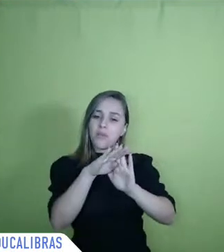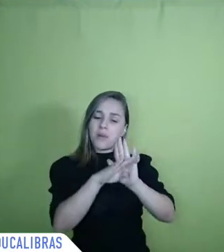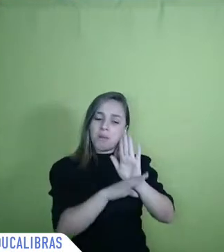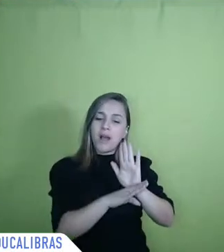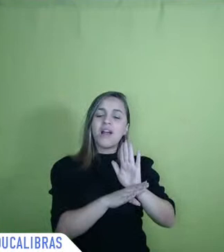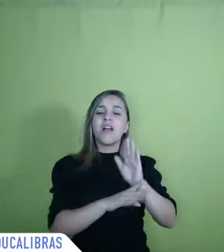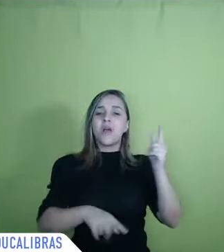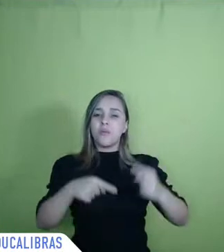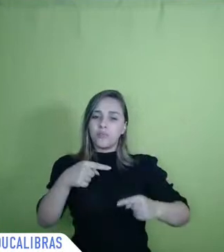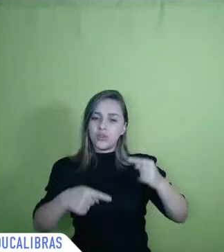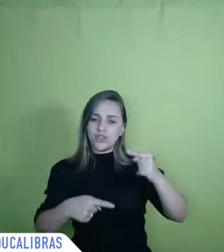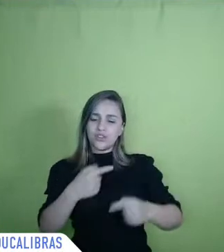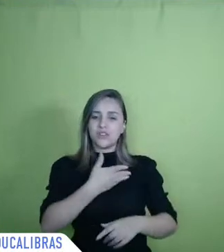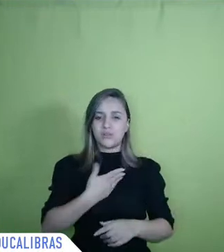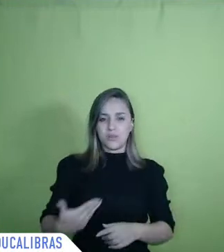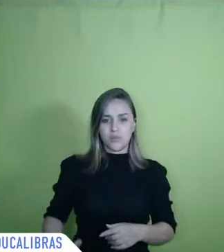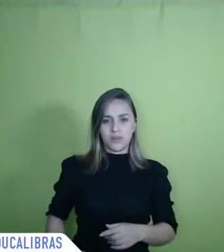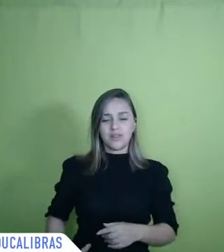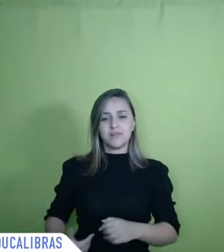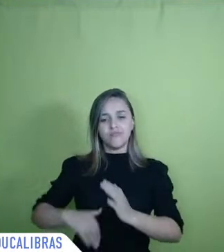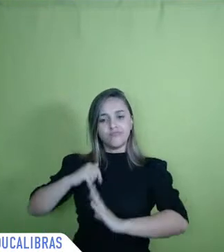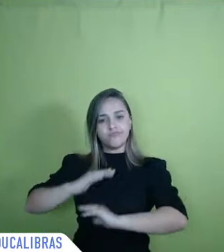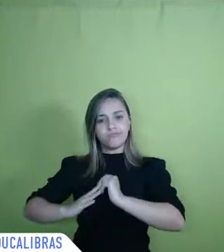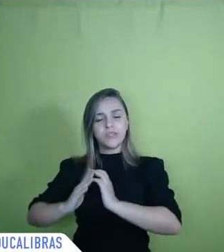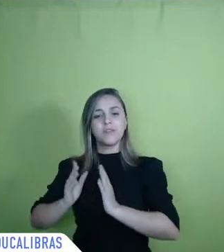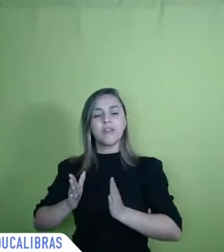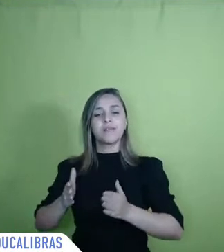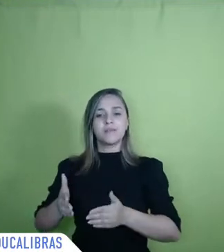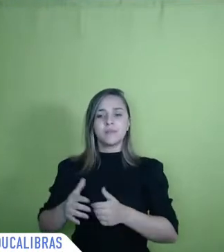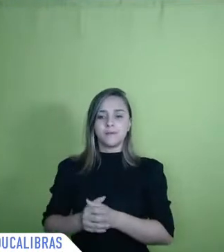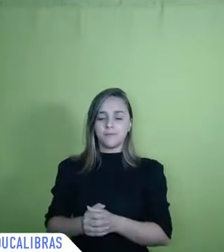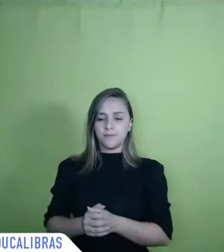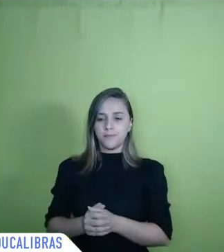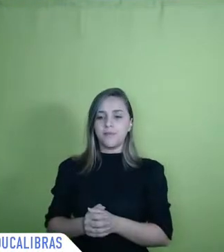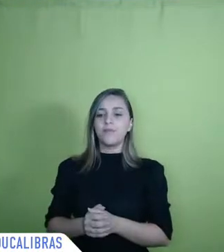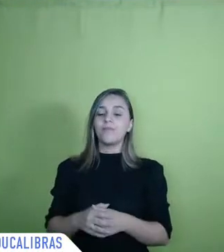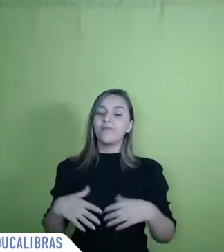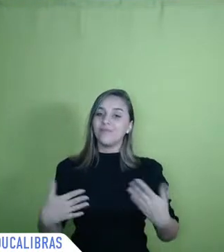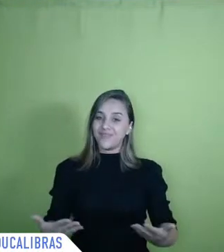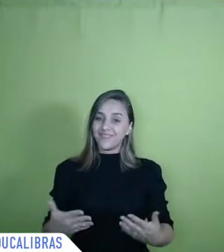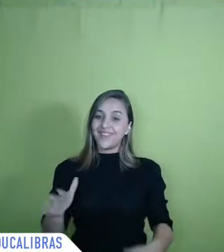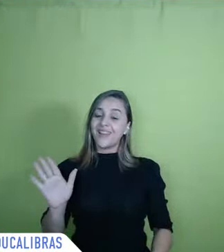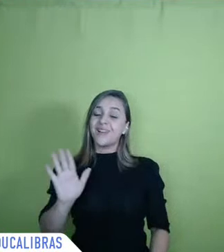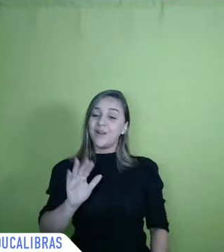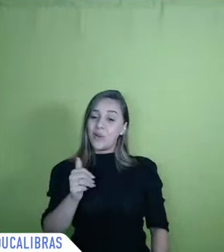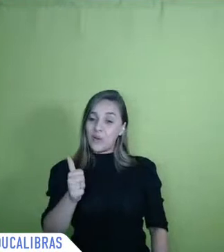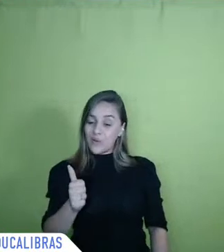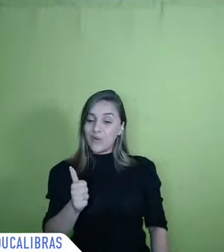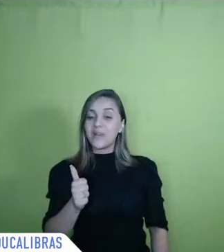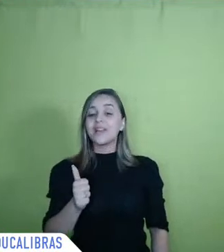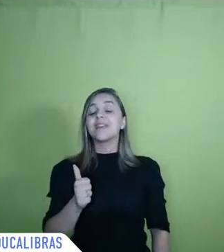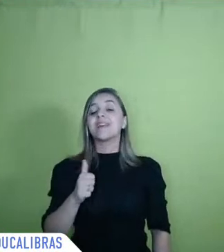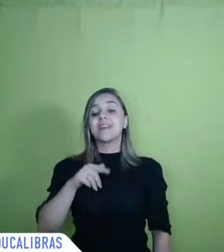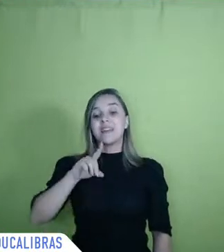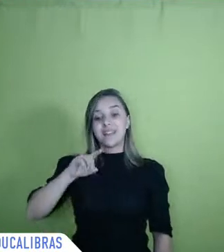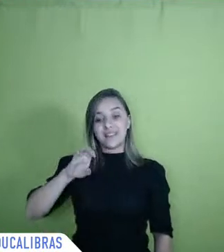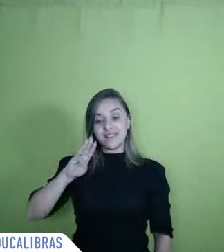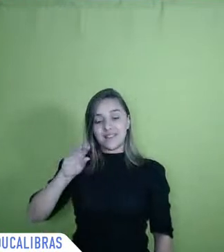possibilities that could be emerging from that as far as political policies are concerned?